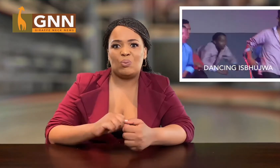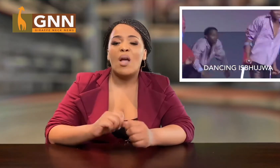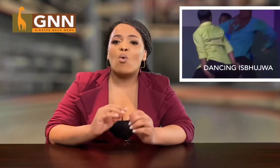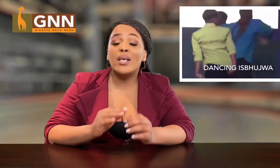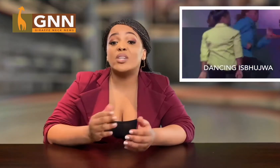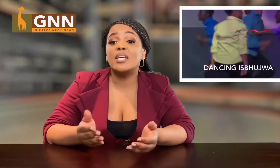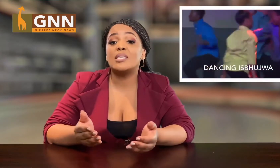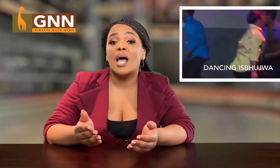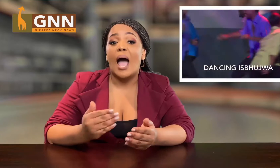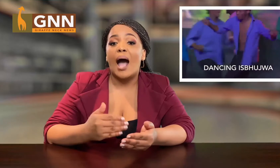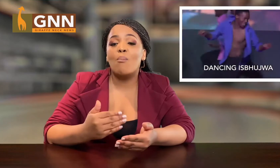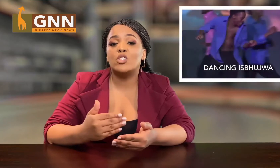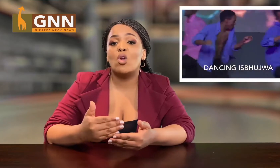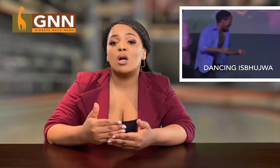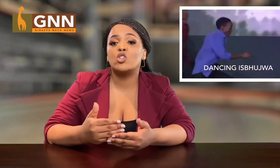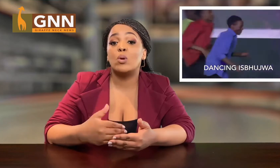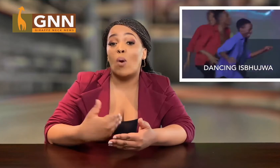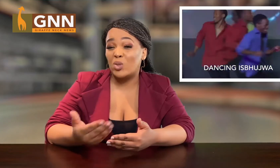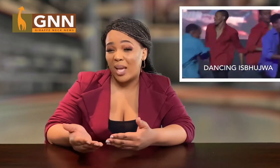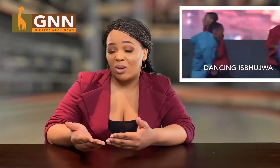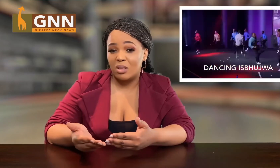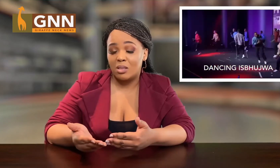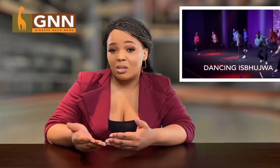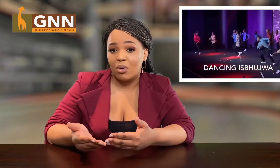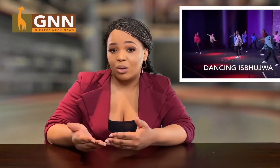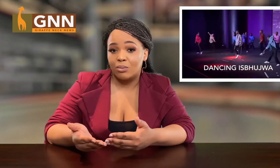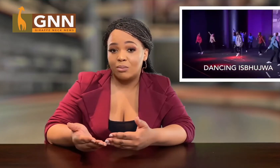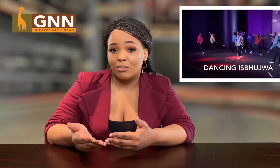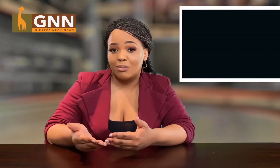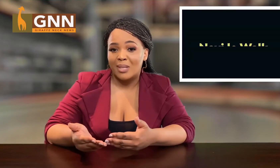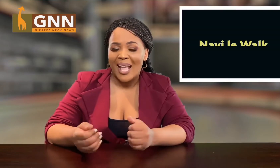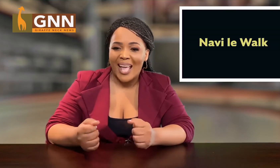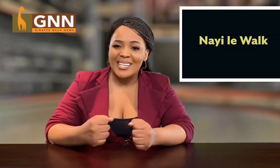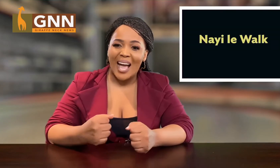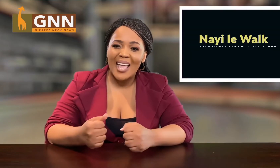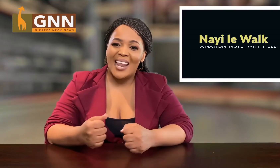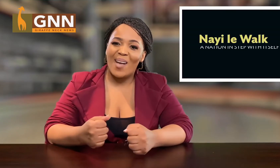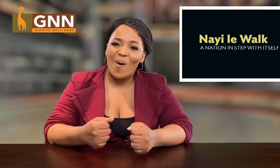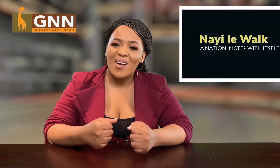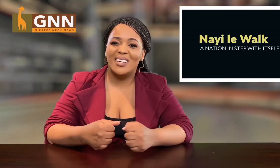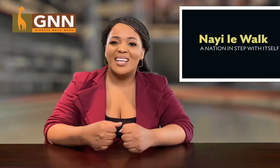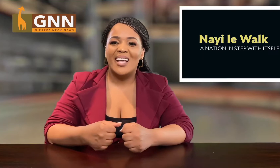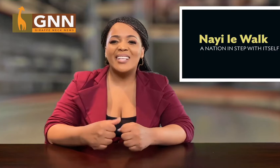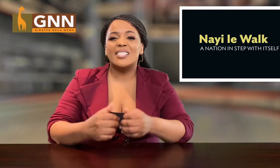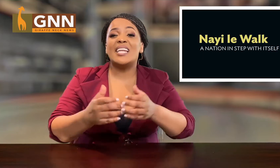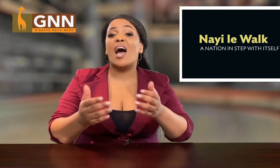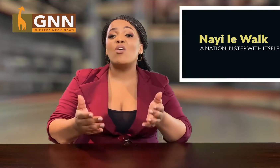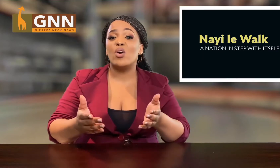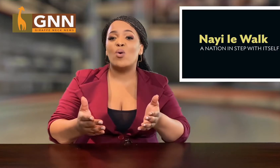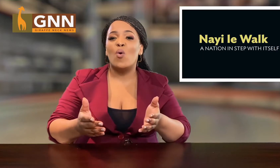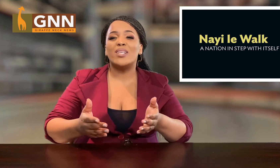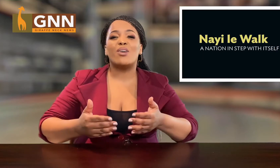now. Question is, how much longer do we want to hang out in this scenario? And Nai Lewak is